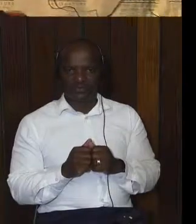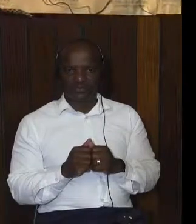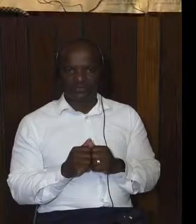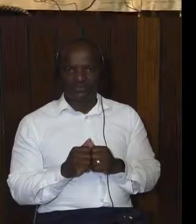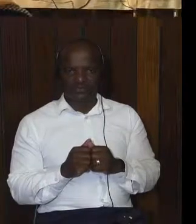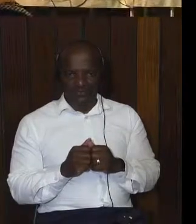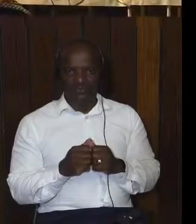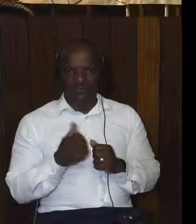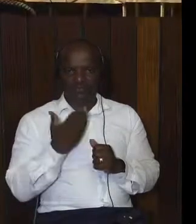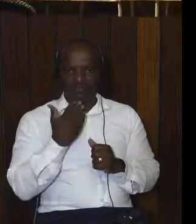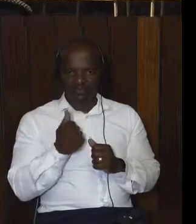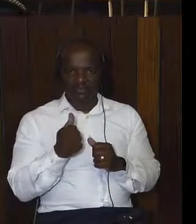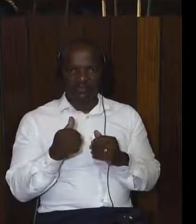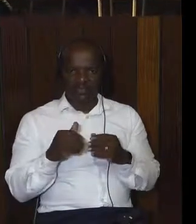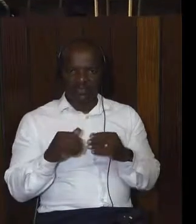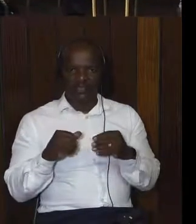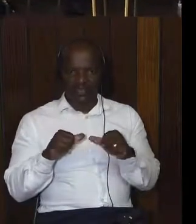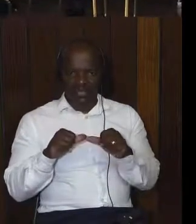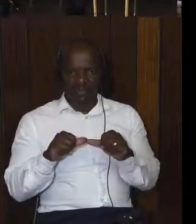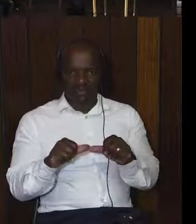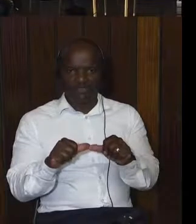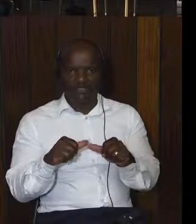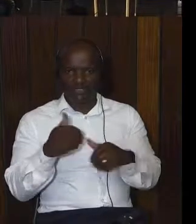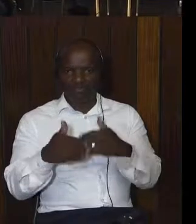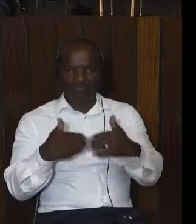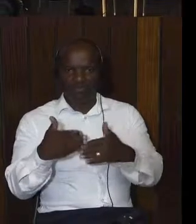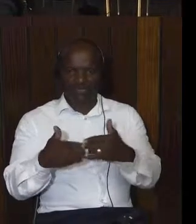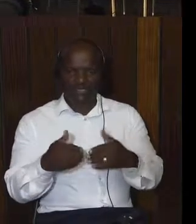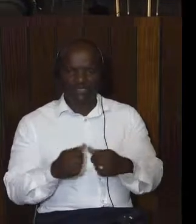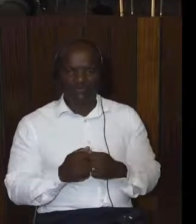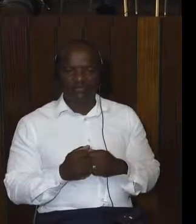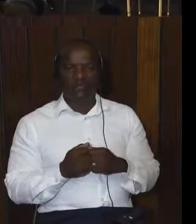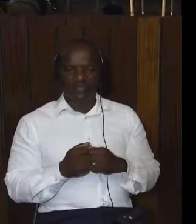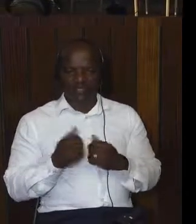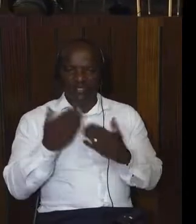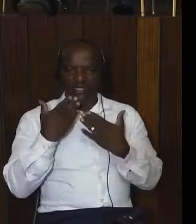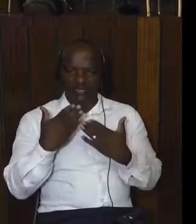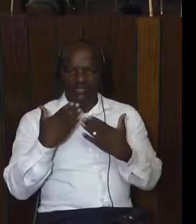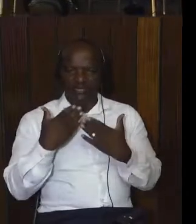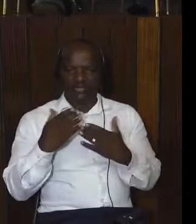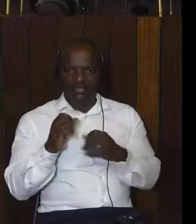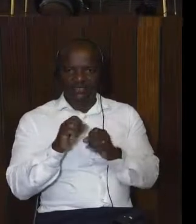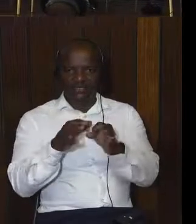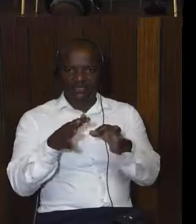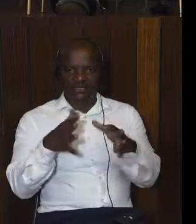Please proceed. Thank you. Can I proceed? Yes, please. Okay. Thank you, Chair.